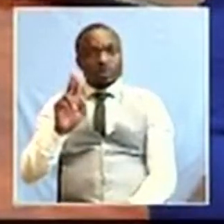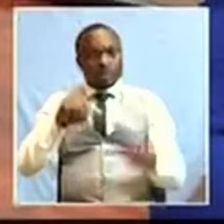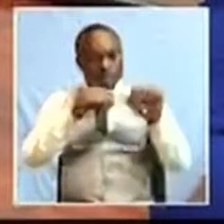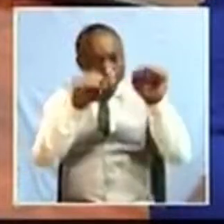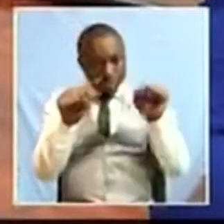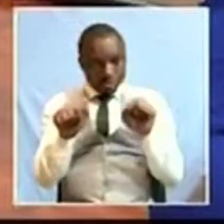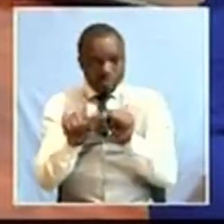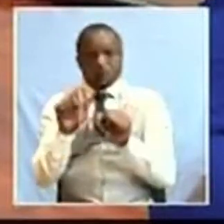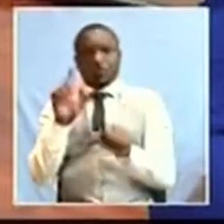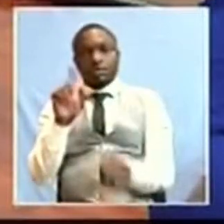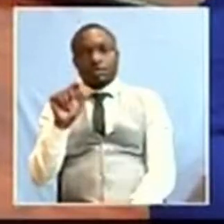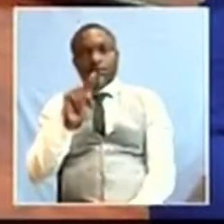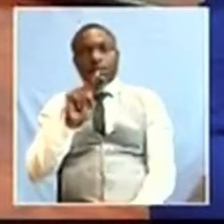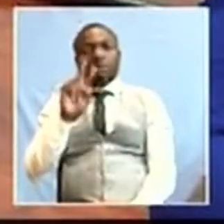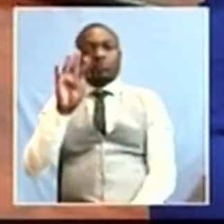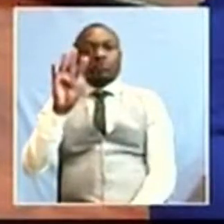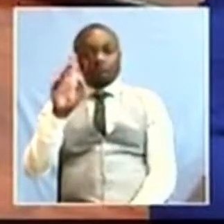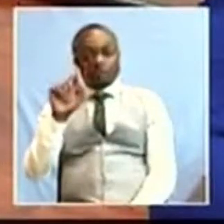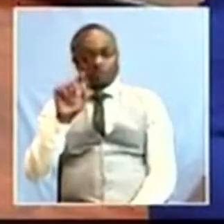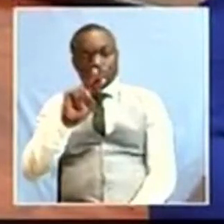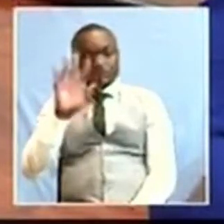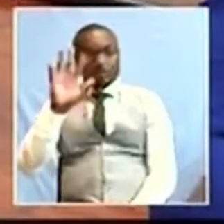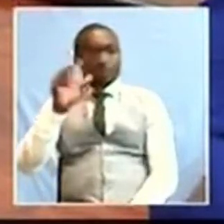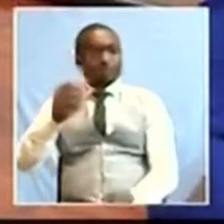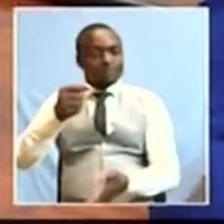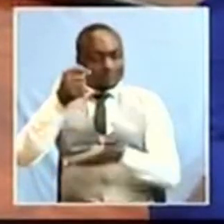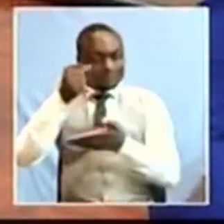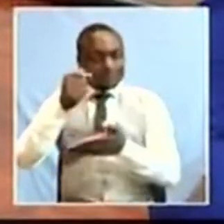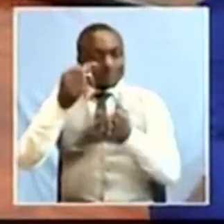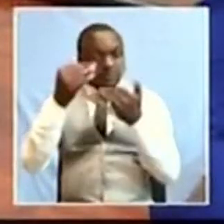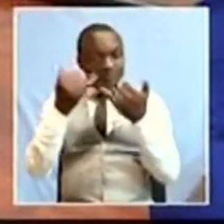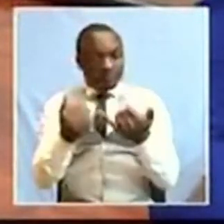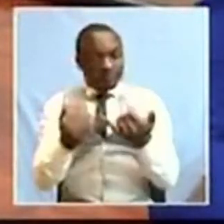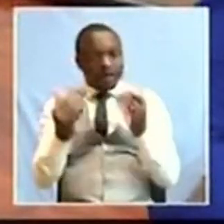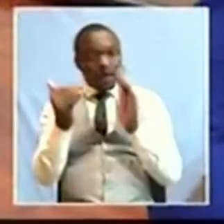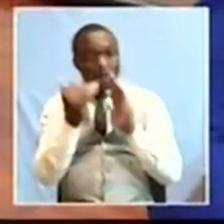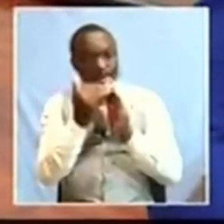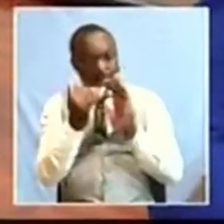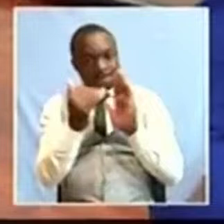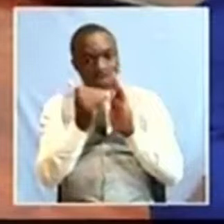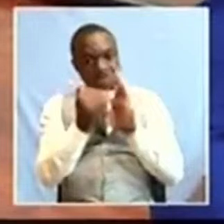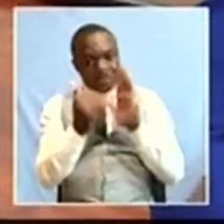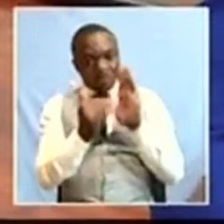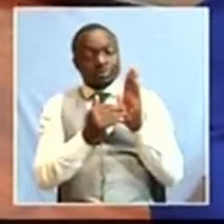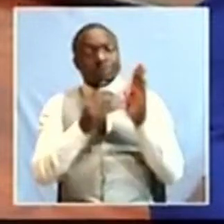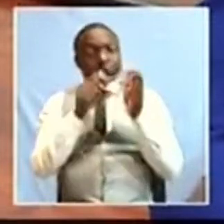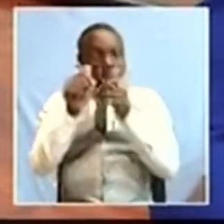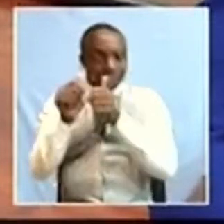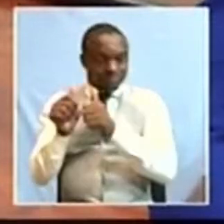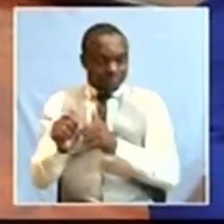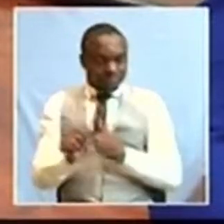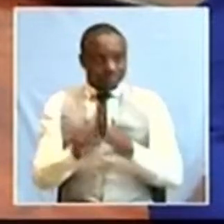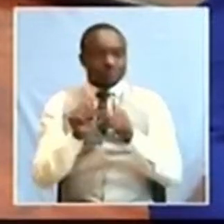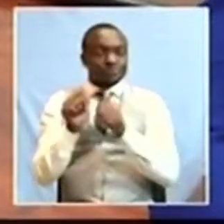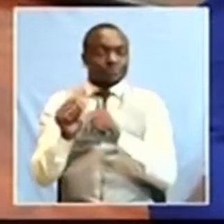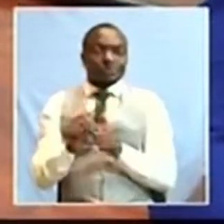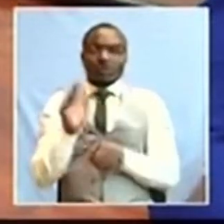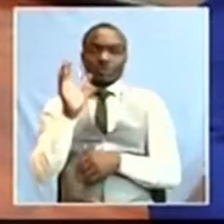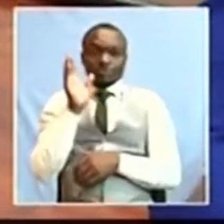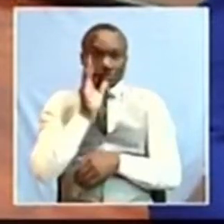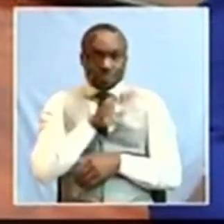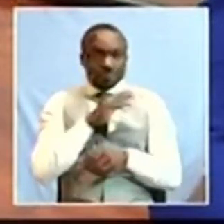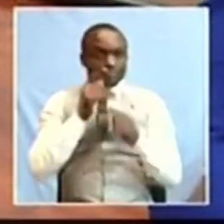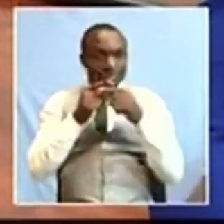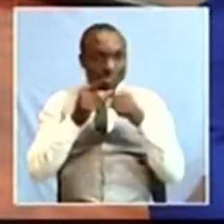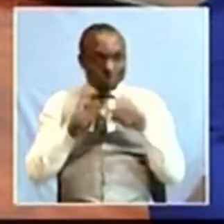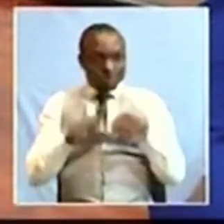2024 and 2025 budgets. So far, the following activities have been undertaken